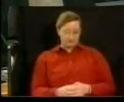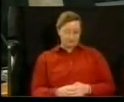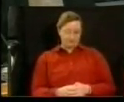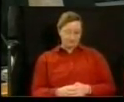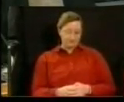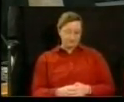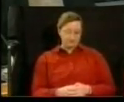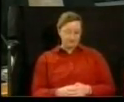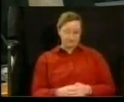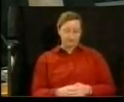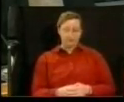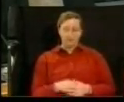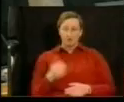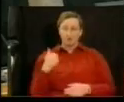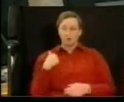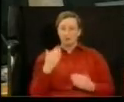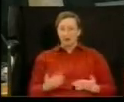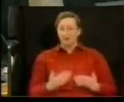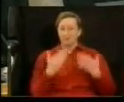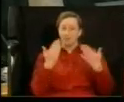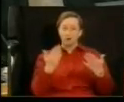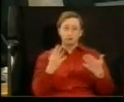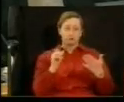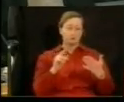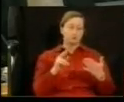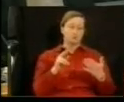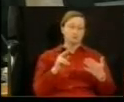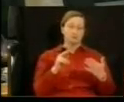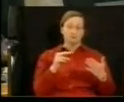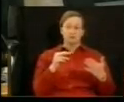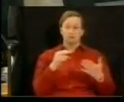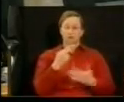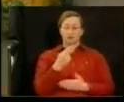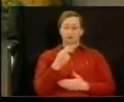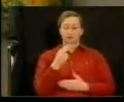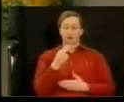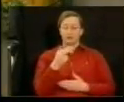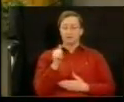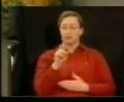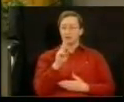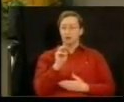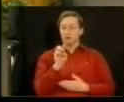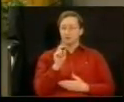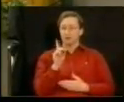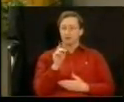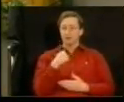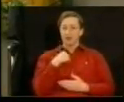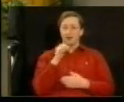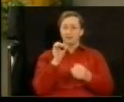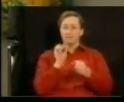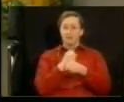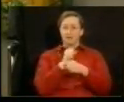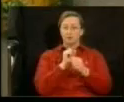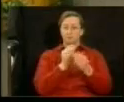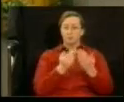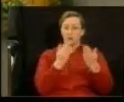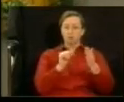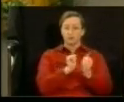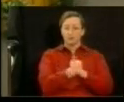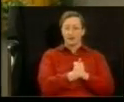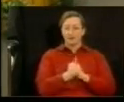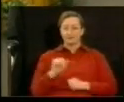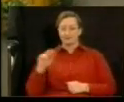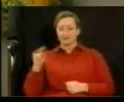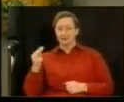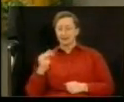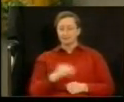Do we have a motion, or Commissioner Harmon? I make a motion that we pass. Do we have a second? I'll second to get on the